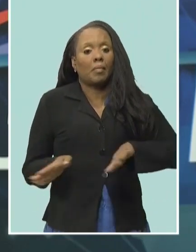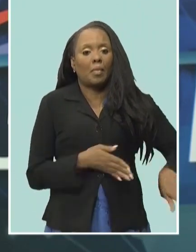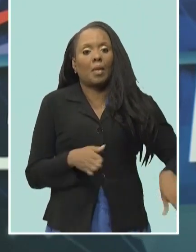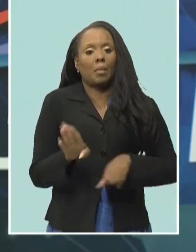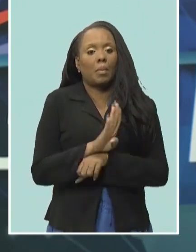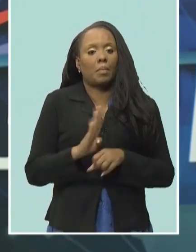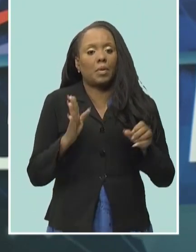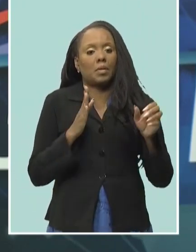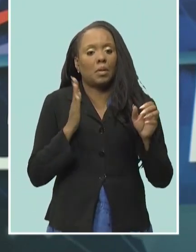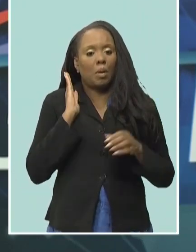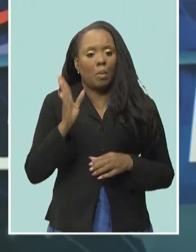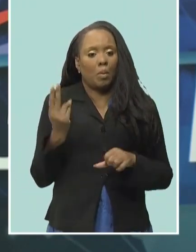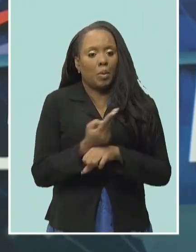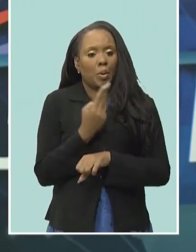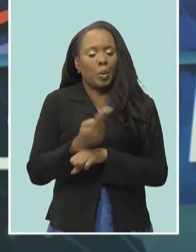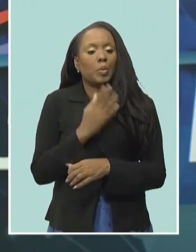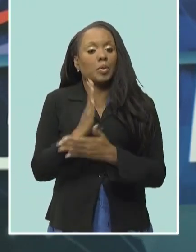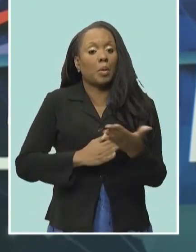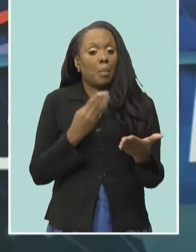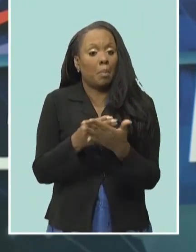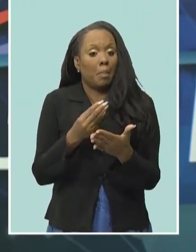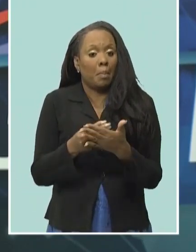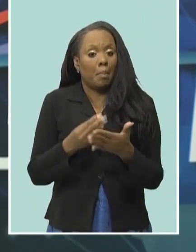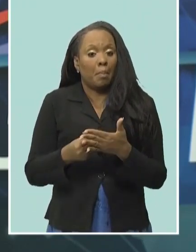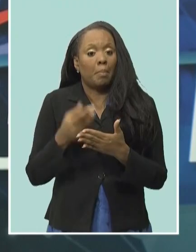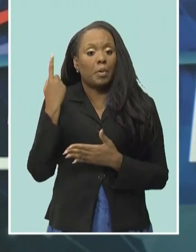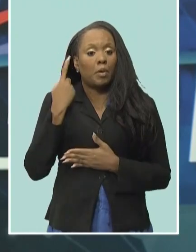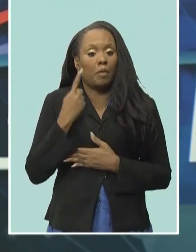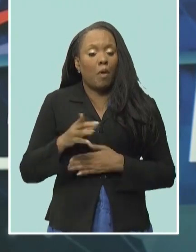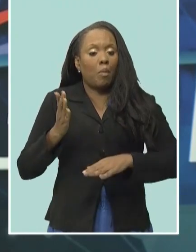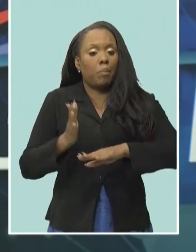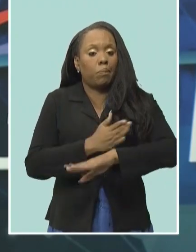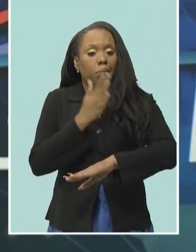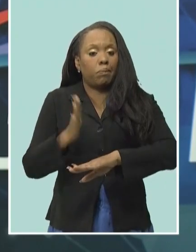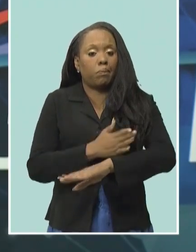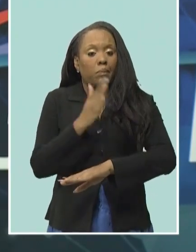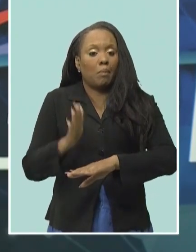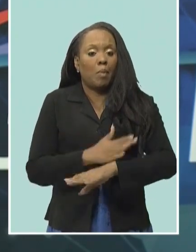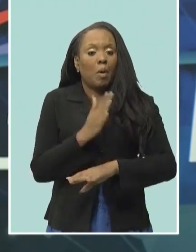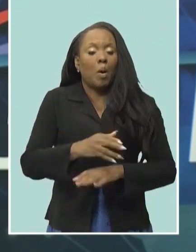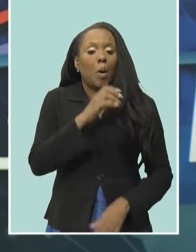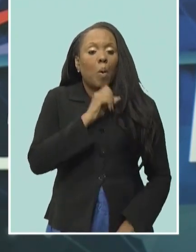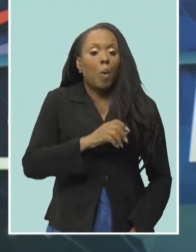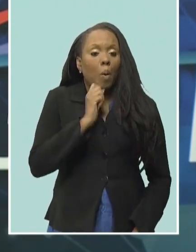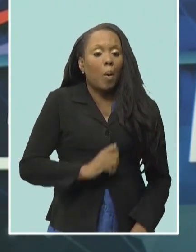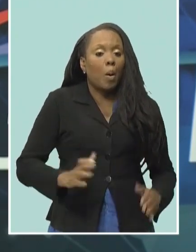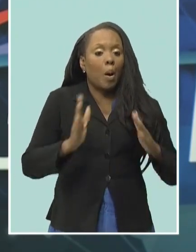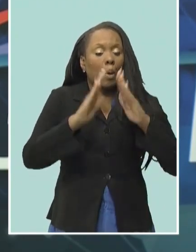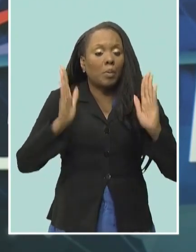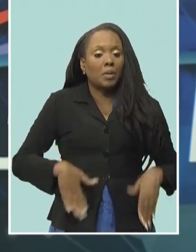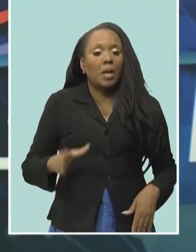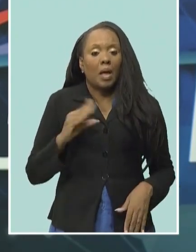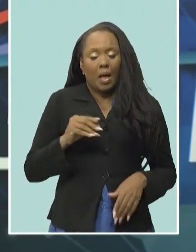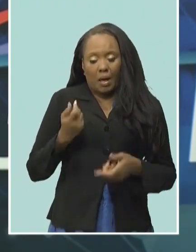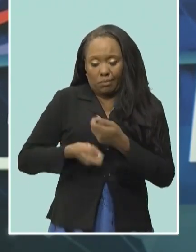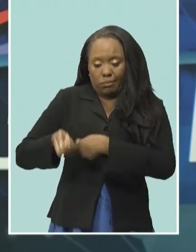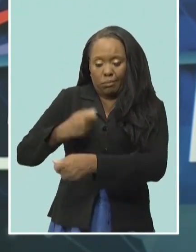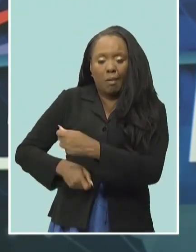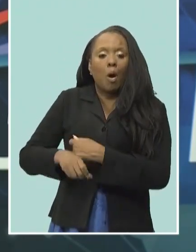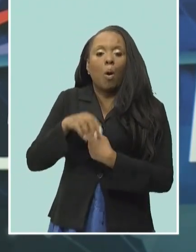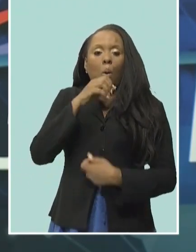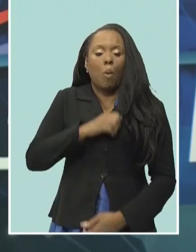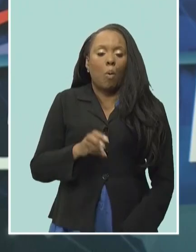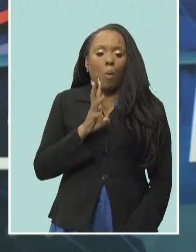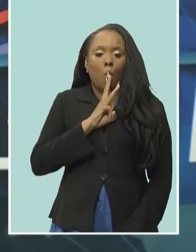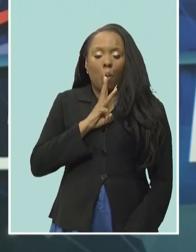new arrangement with the IMF to upgrade low-income houses and replace old water mains. This was revealed by Prime Minister Mia